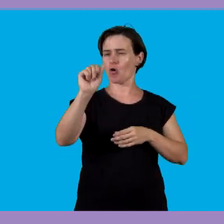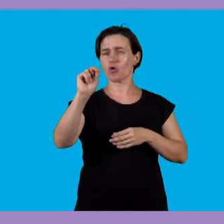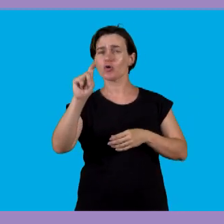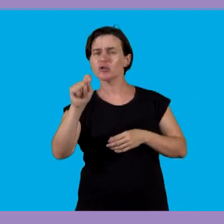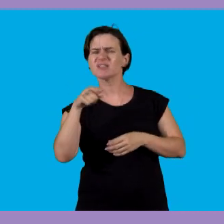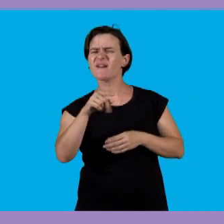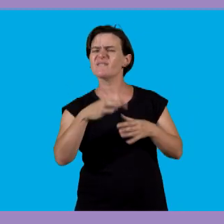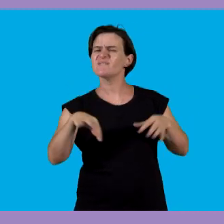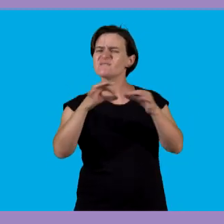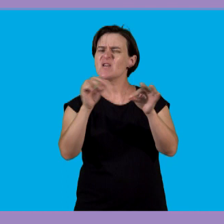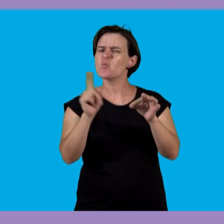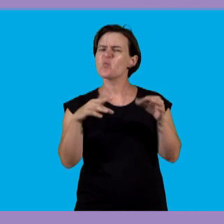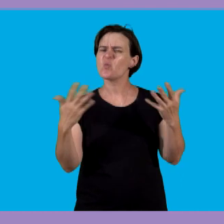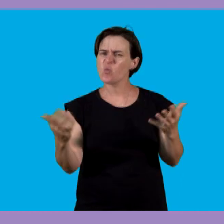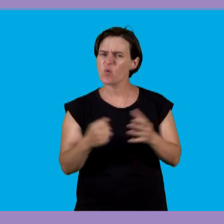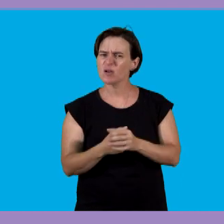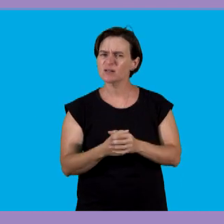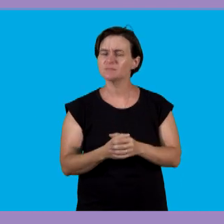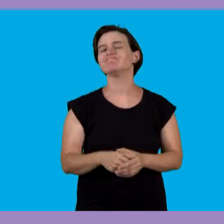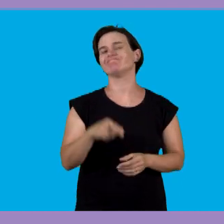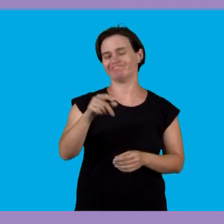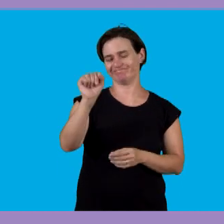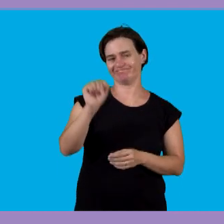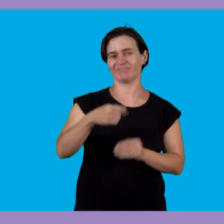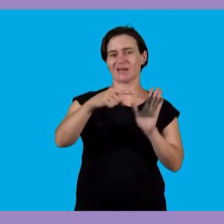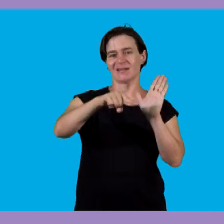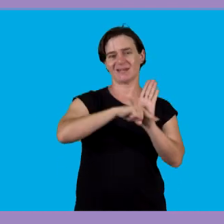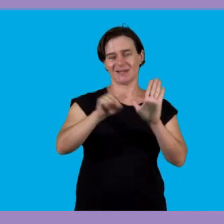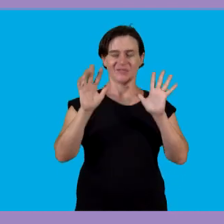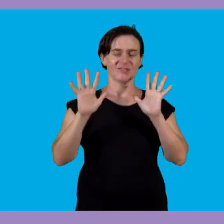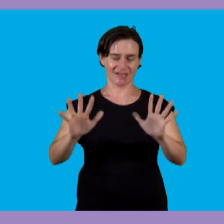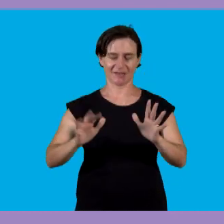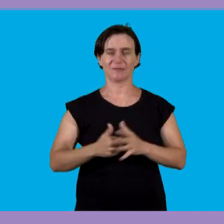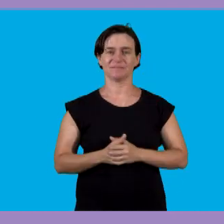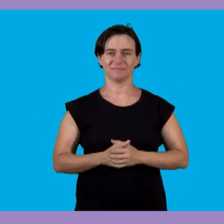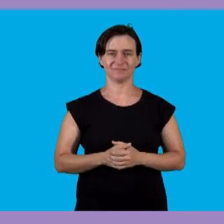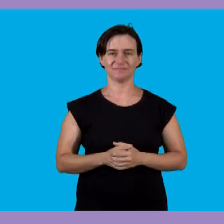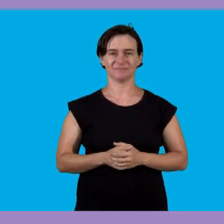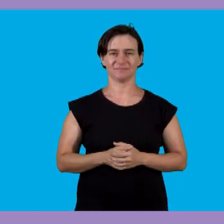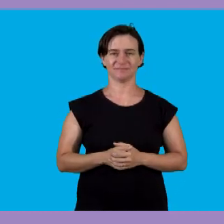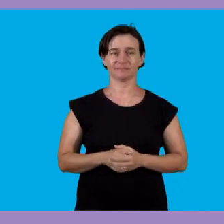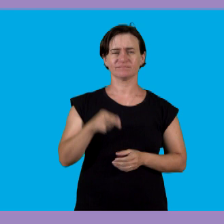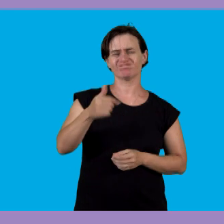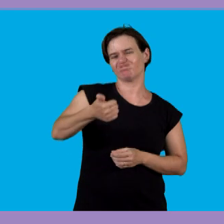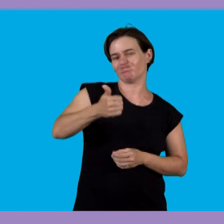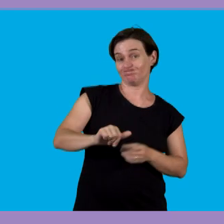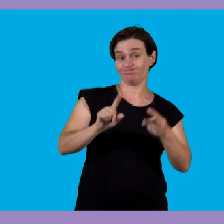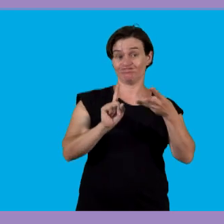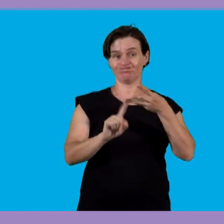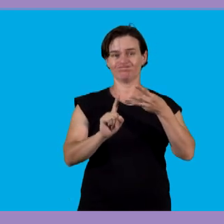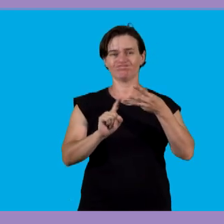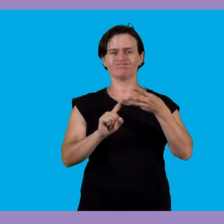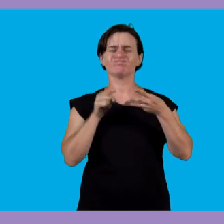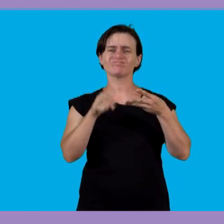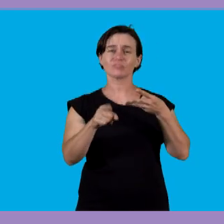our terms? Yes, of course, our constant there is our negative 10. Let's look at the next question there.